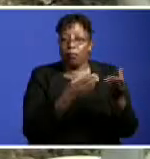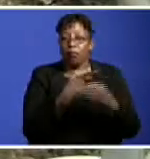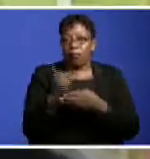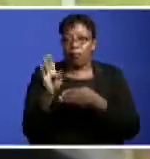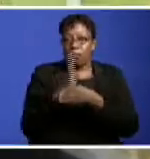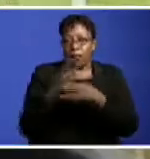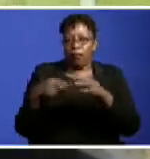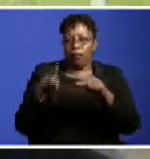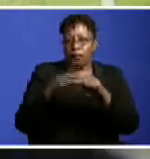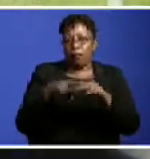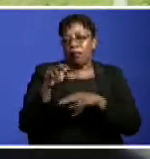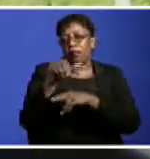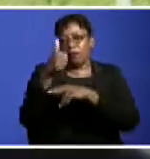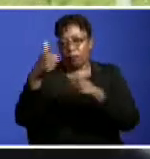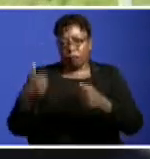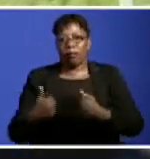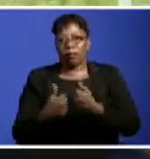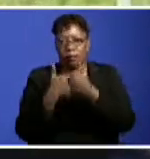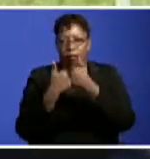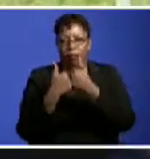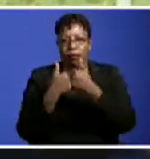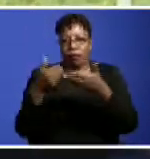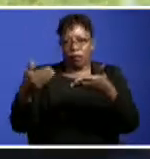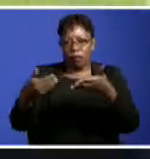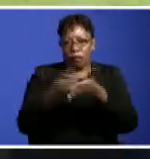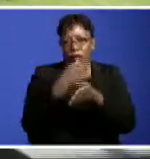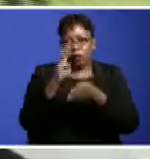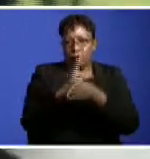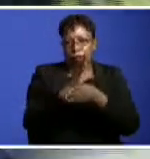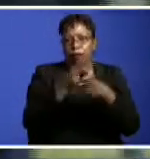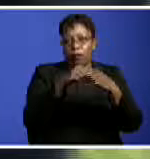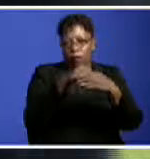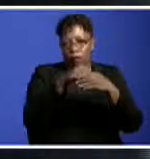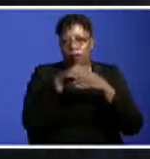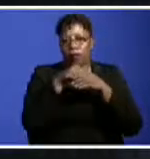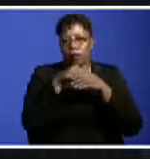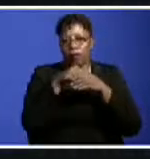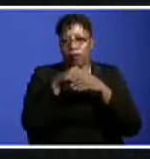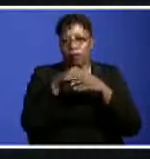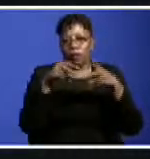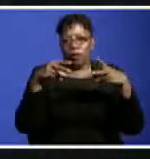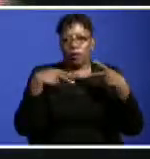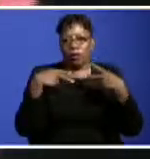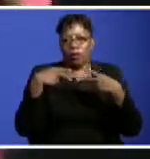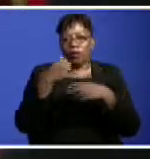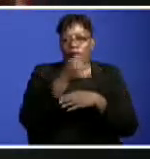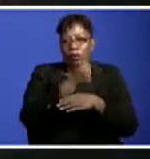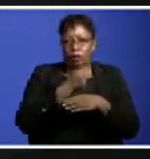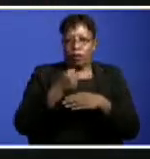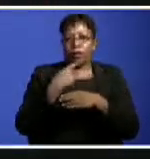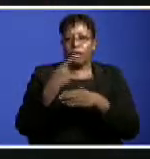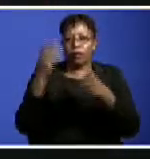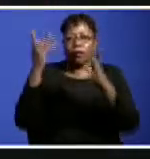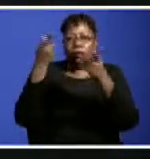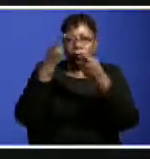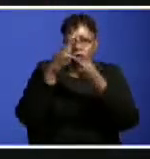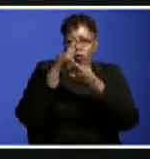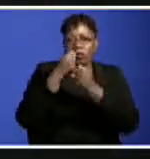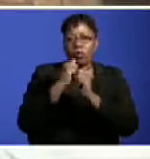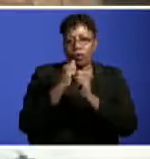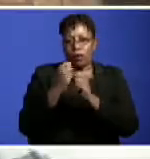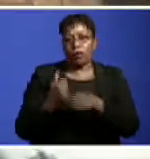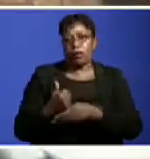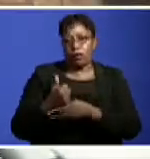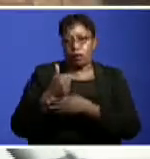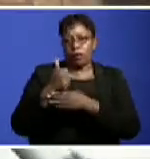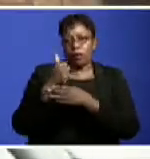up, others face challenges. Newcomer Rashad Jermaine, who has a cold brew coffee shop, says he's still trying to bounce